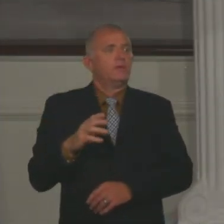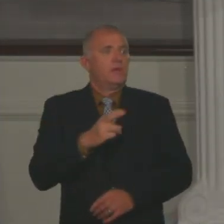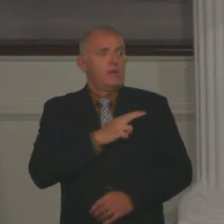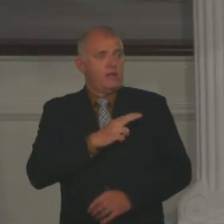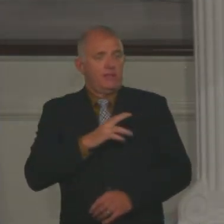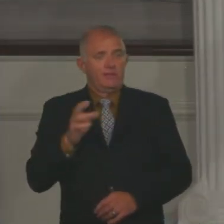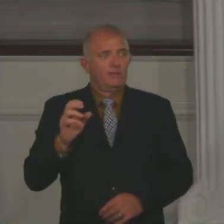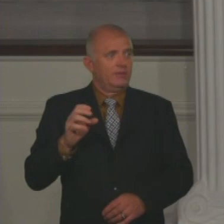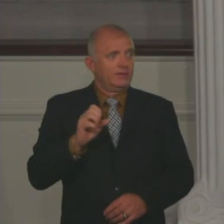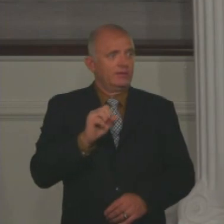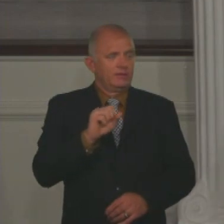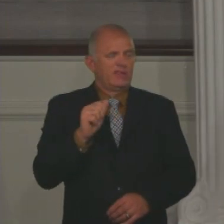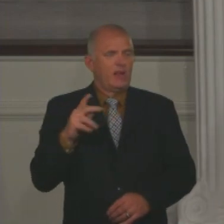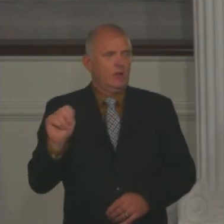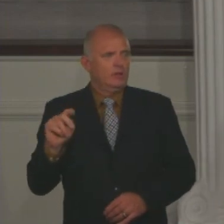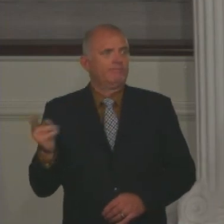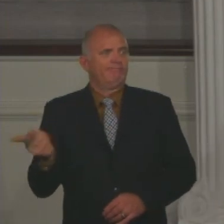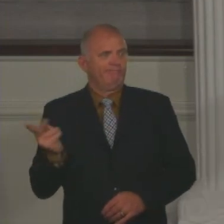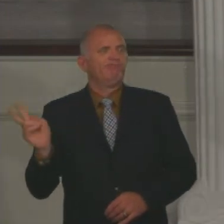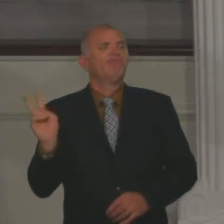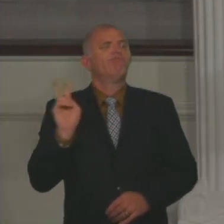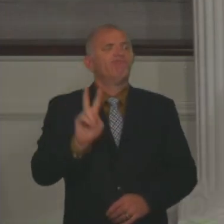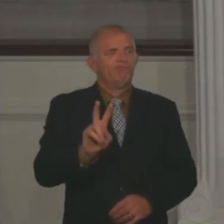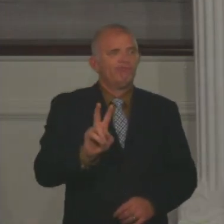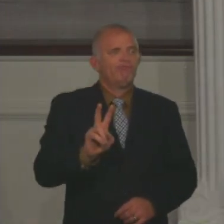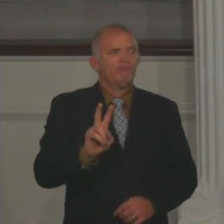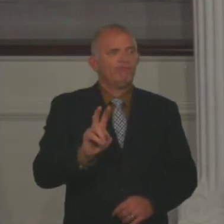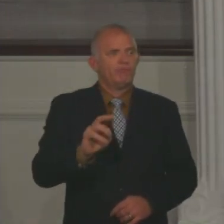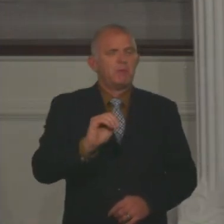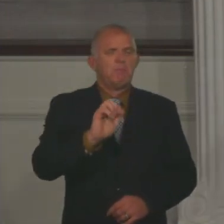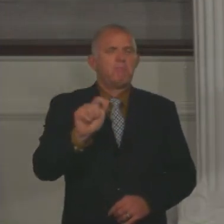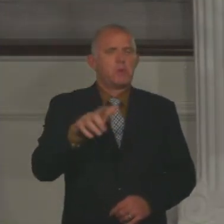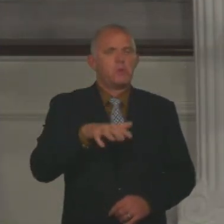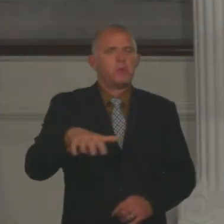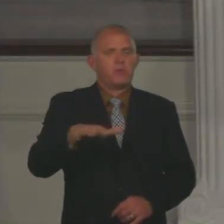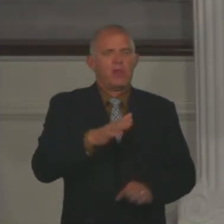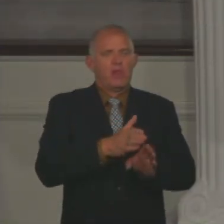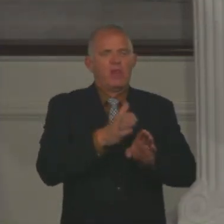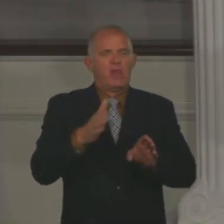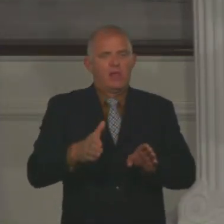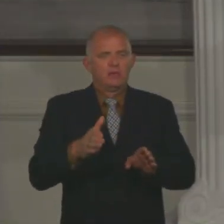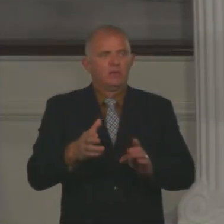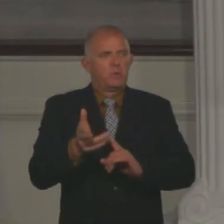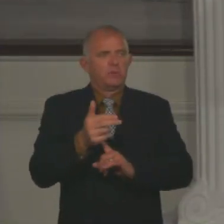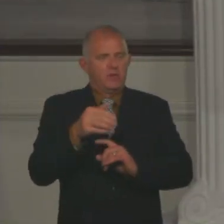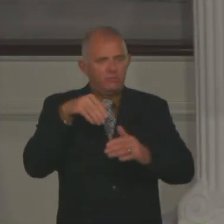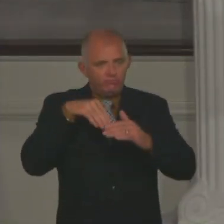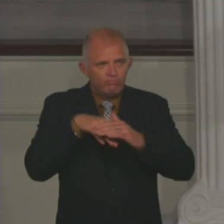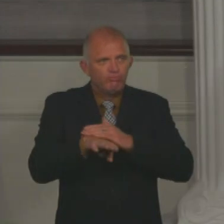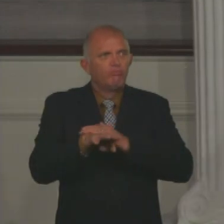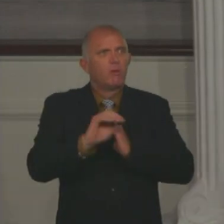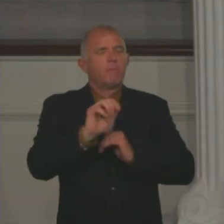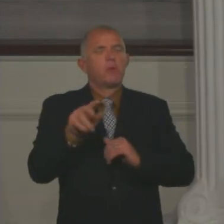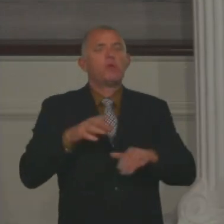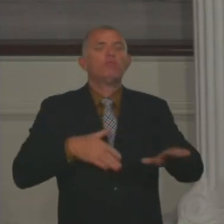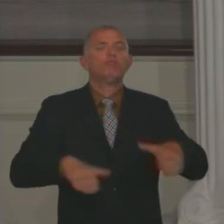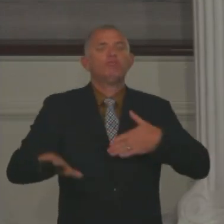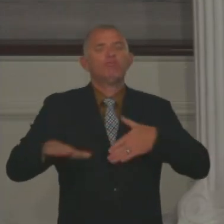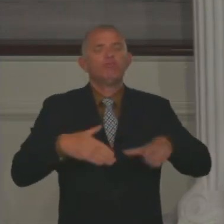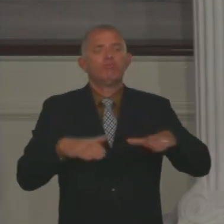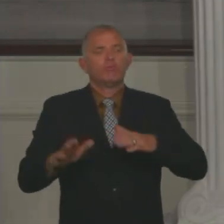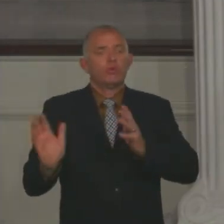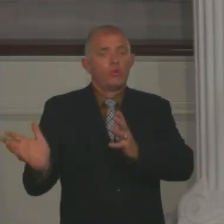little mall across the parking lot from their hotel. And they walked inside that mall and they walked and talked for a